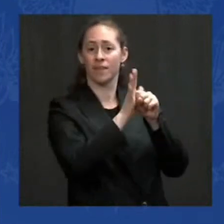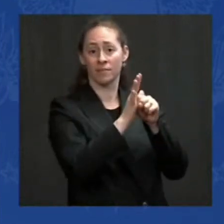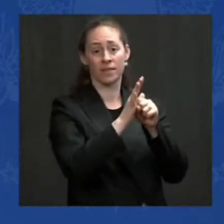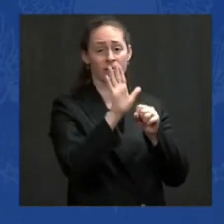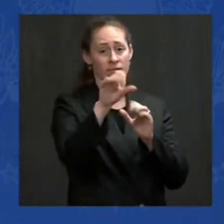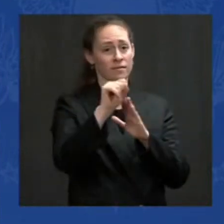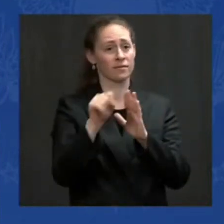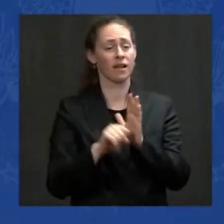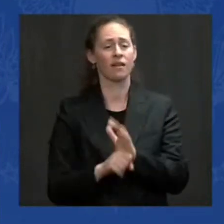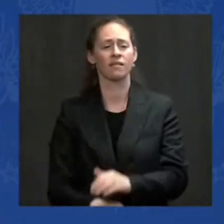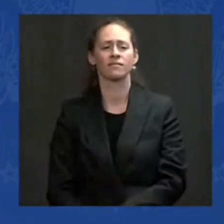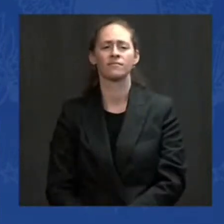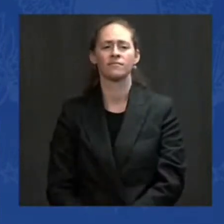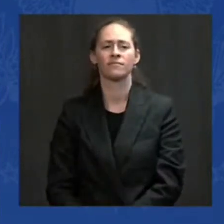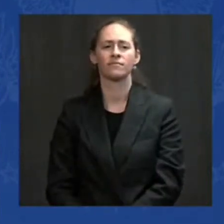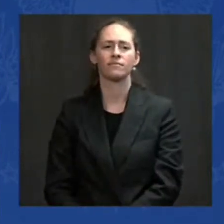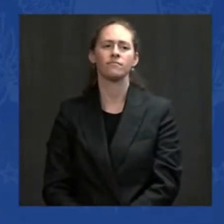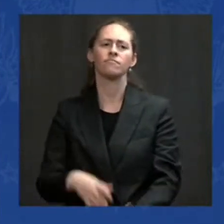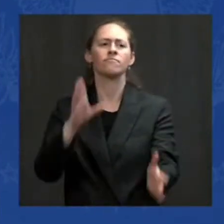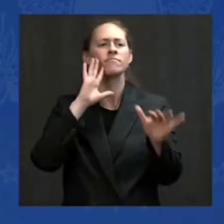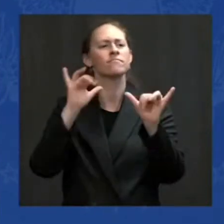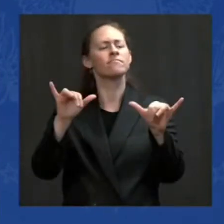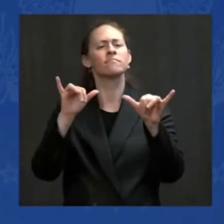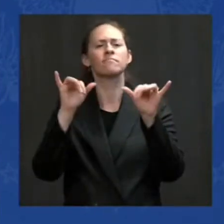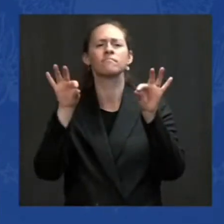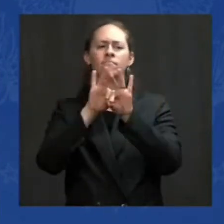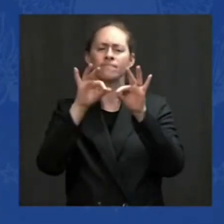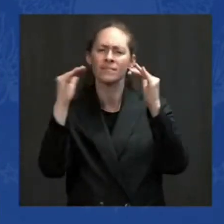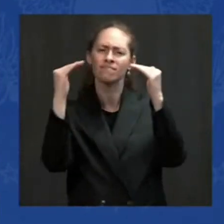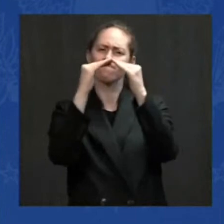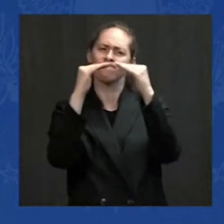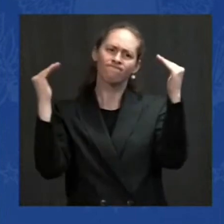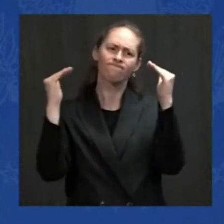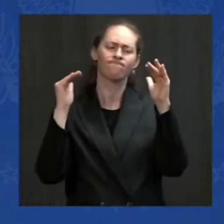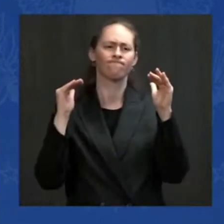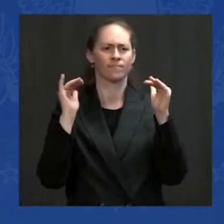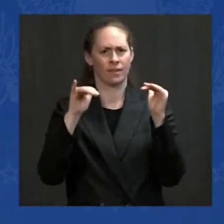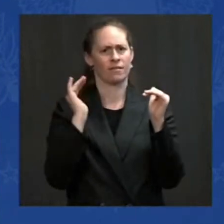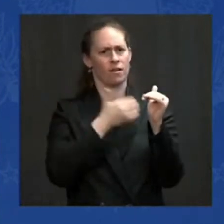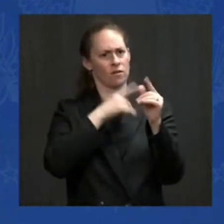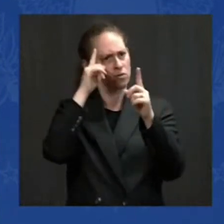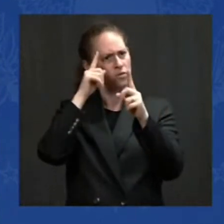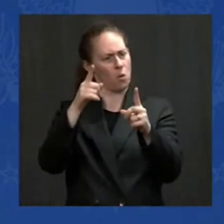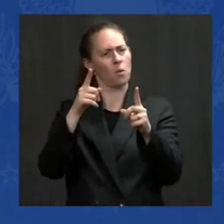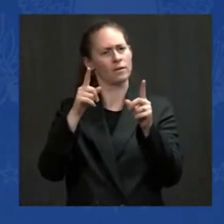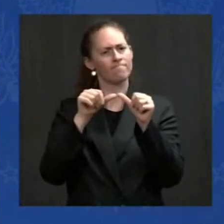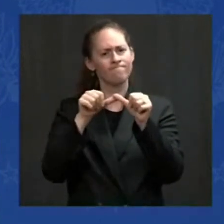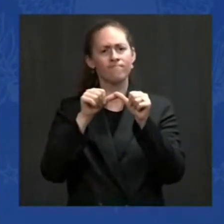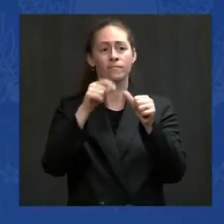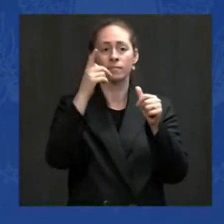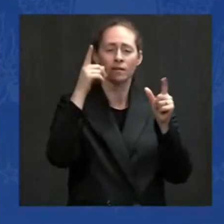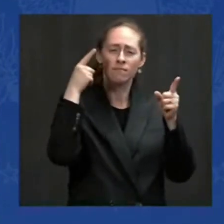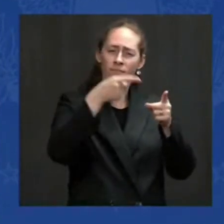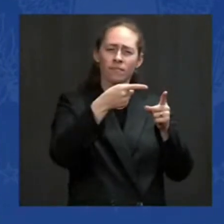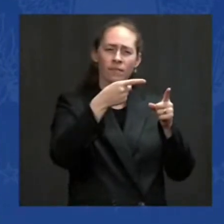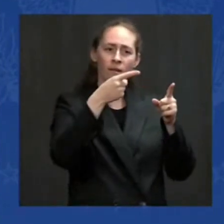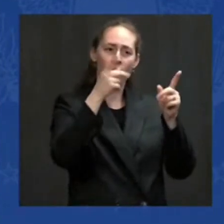keep equity at the center of everything we do, because every person in every community matters.